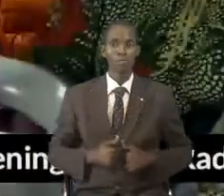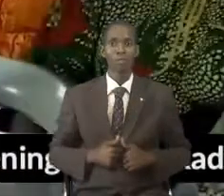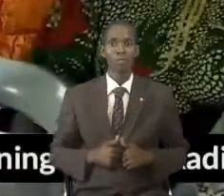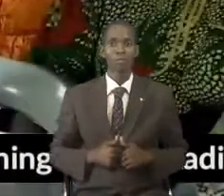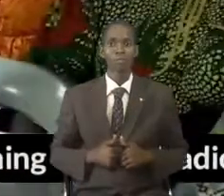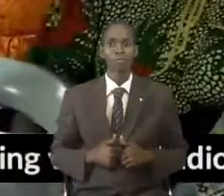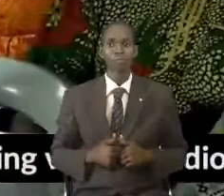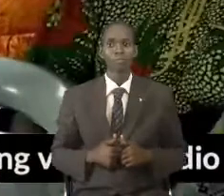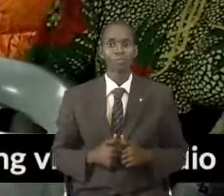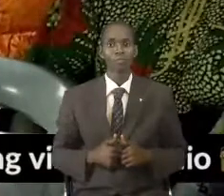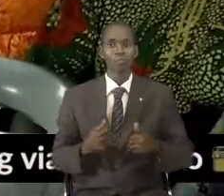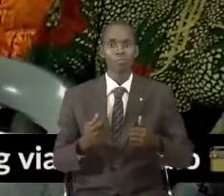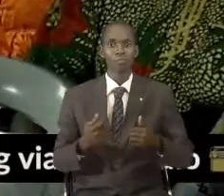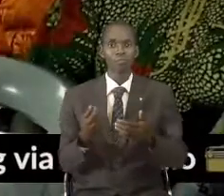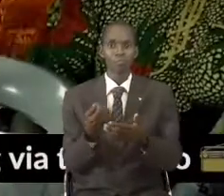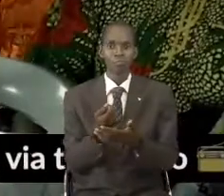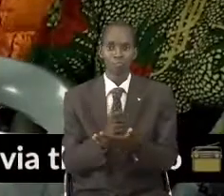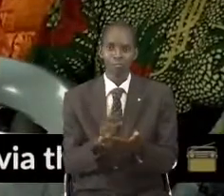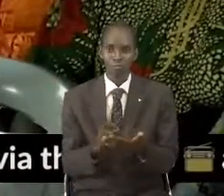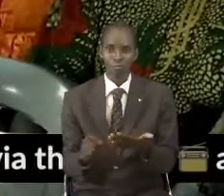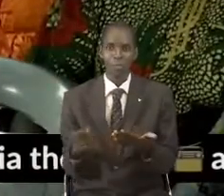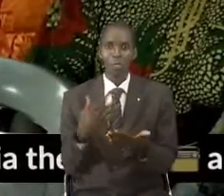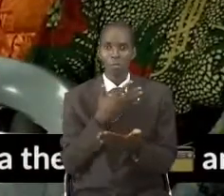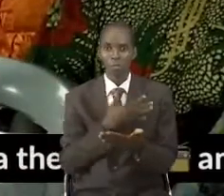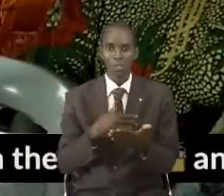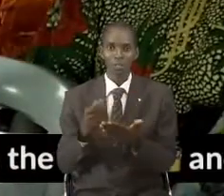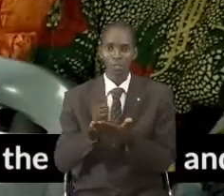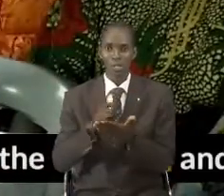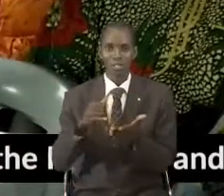address, home address.